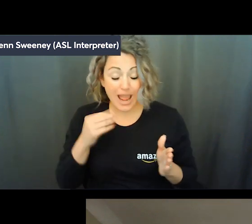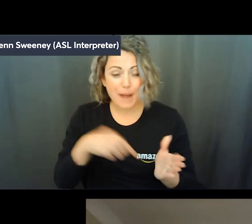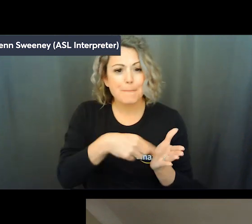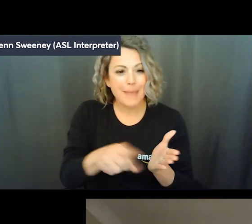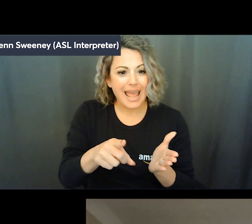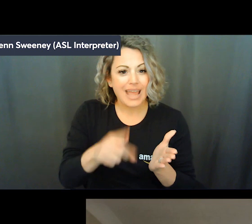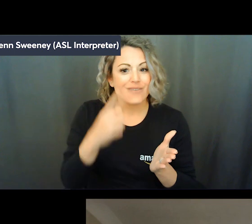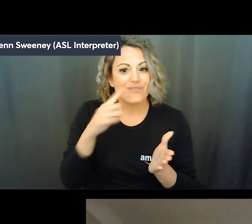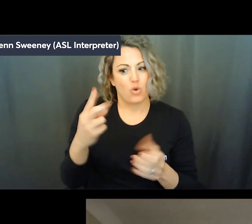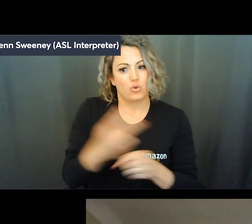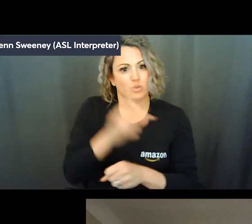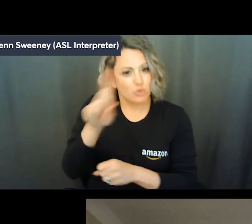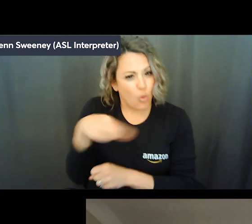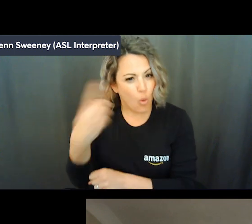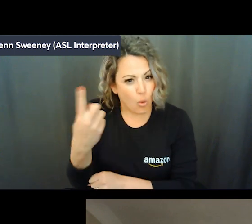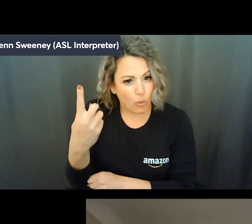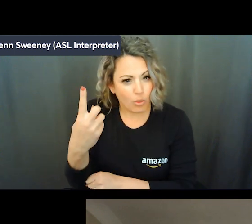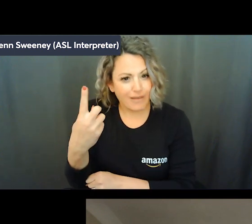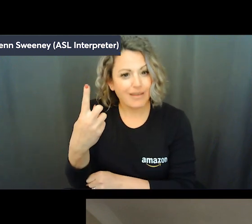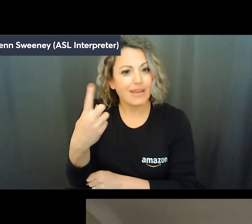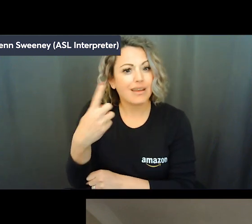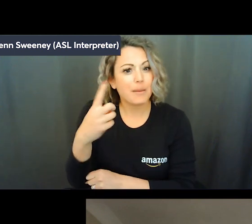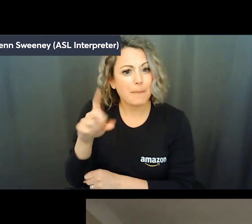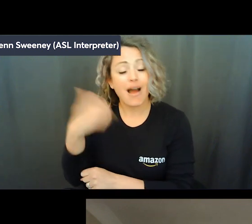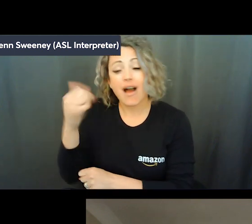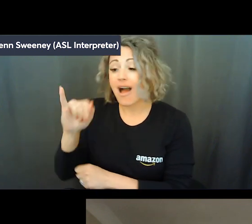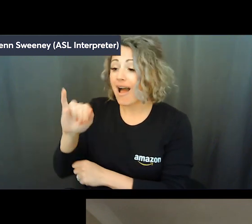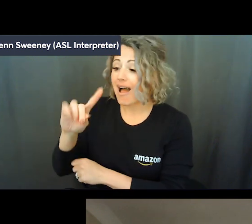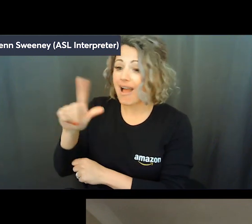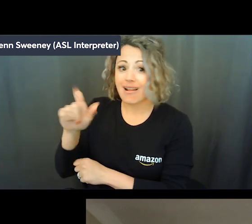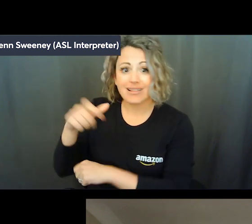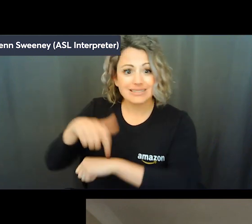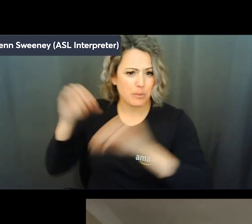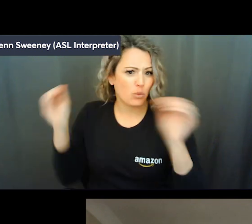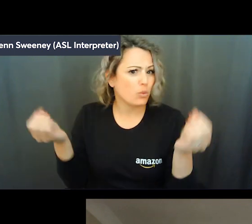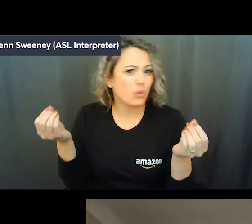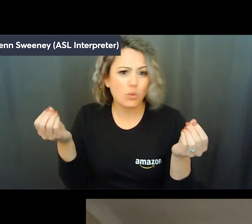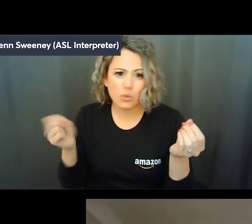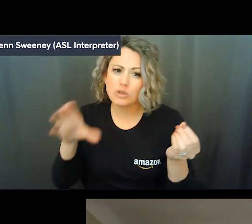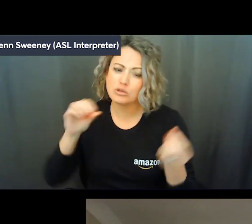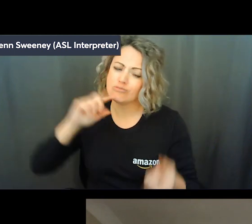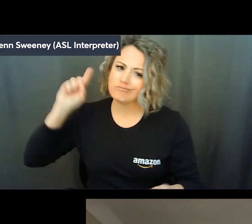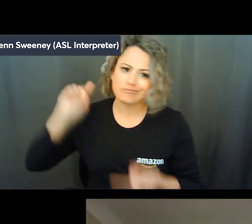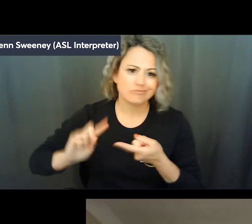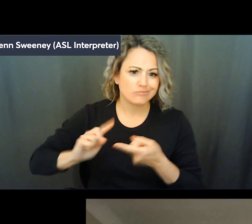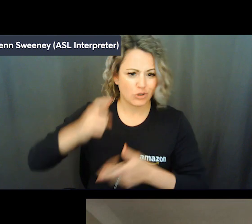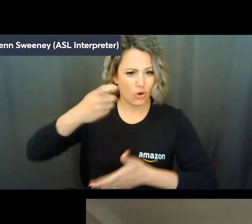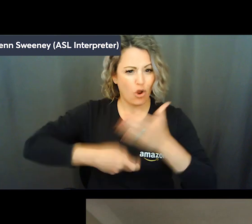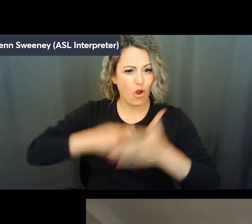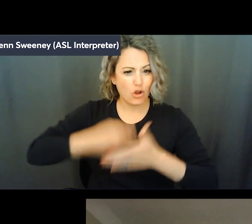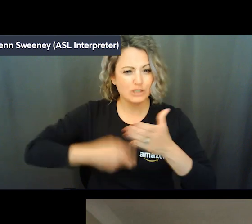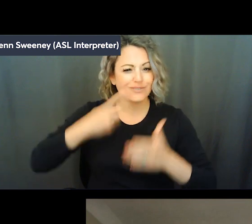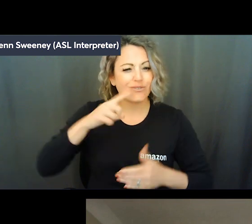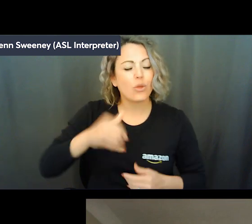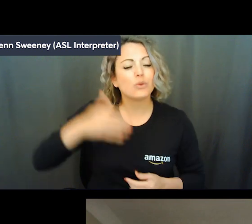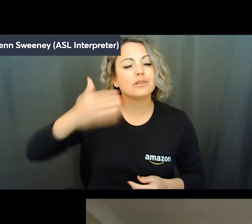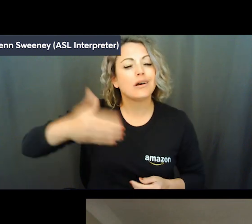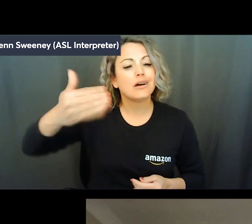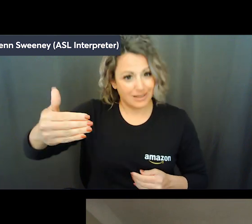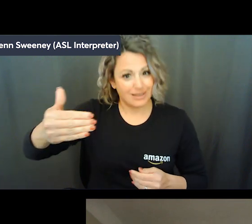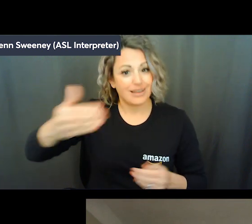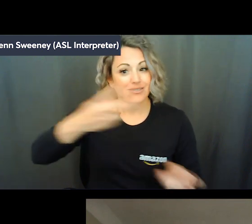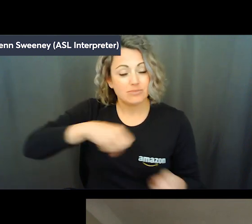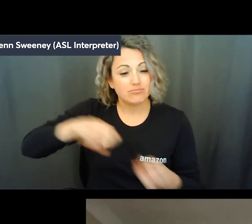they use, and they do not pay for any of the idle time. So it significantly reduces the cost structure for any of the intermittent kind of